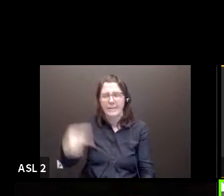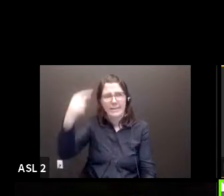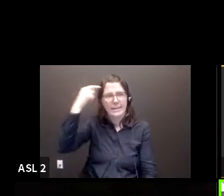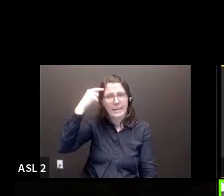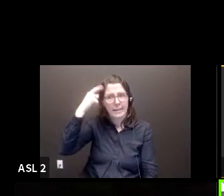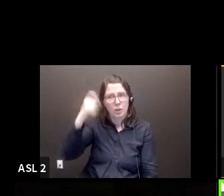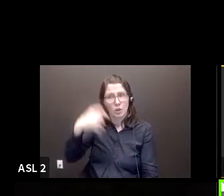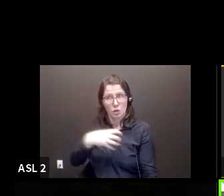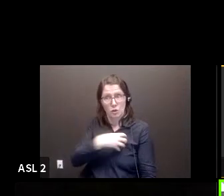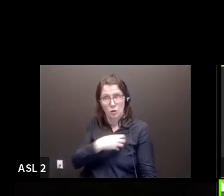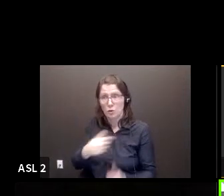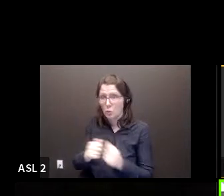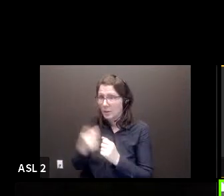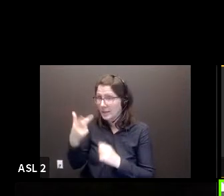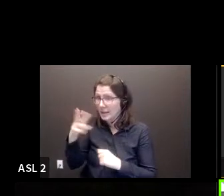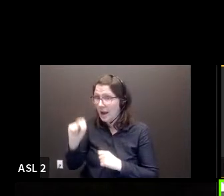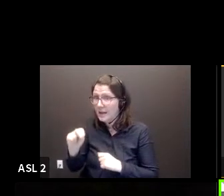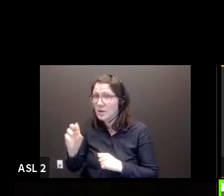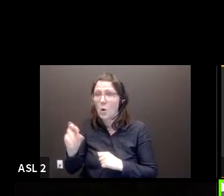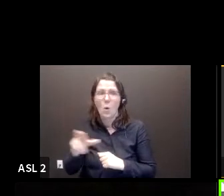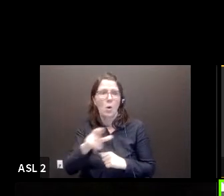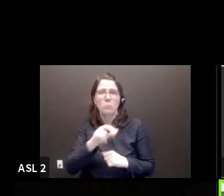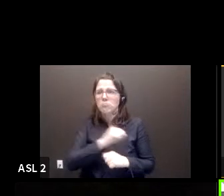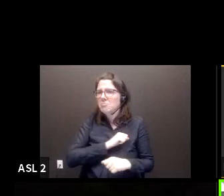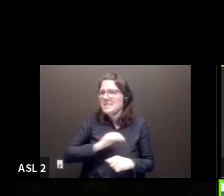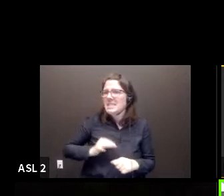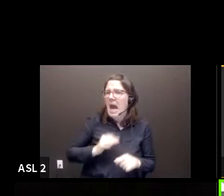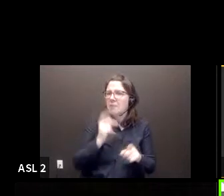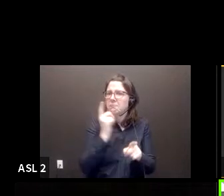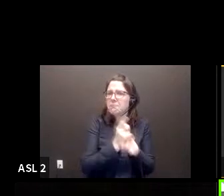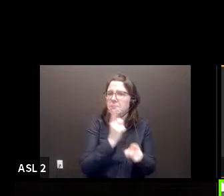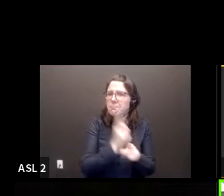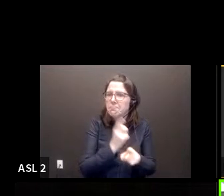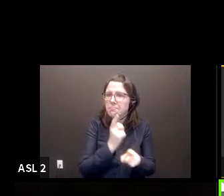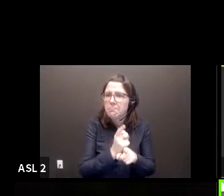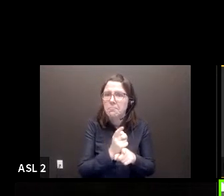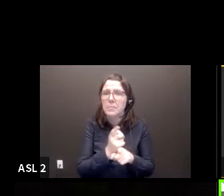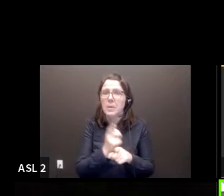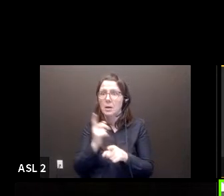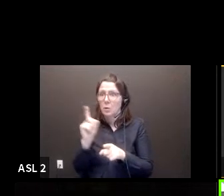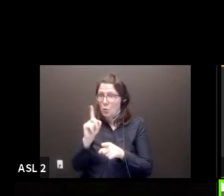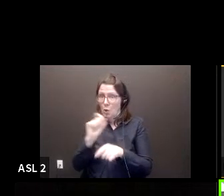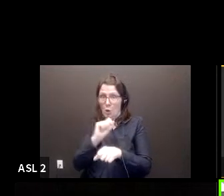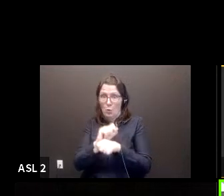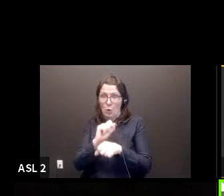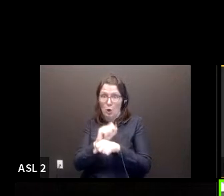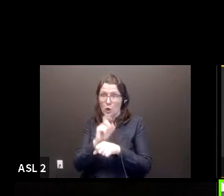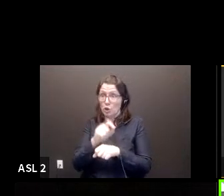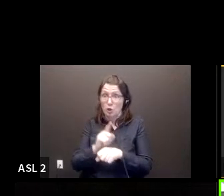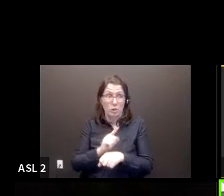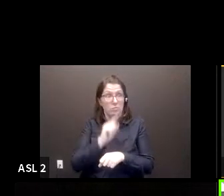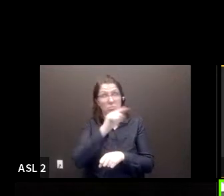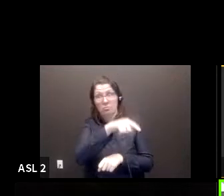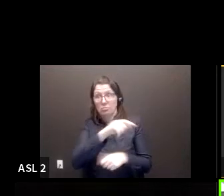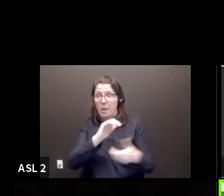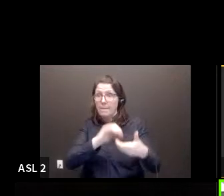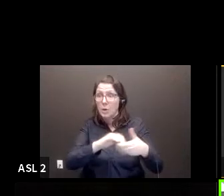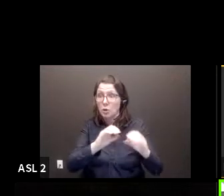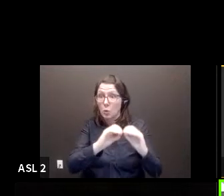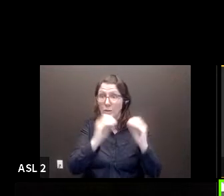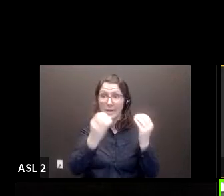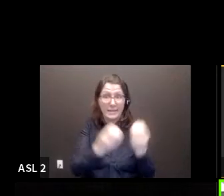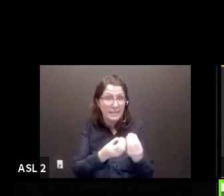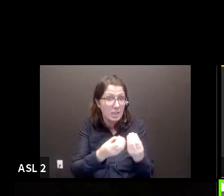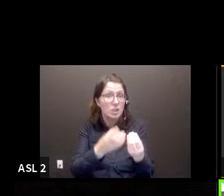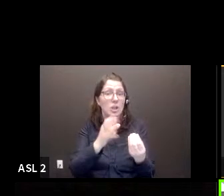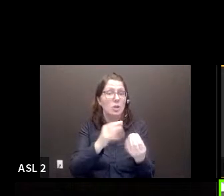classification and you know where do they work is that in partner assault and saca because vaw is still a priority or does that go towards an